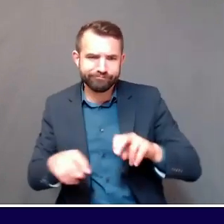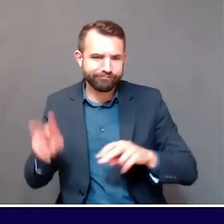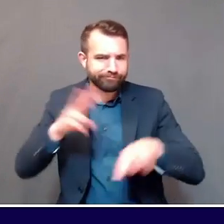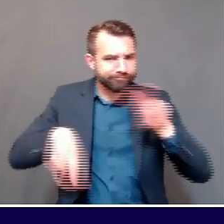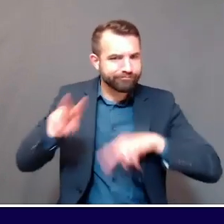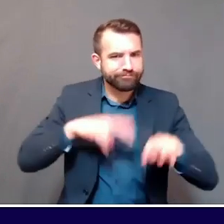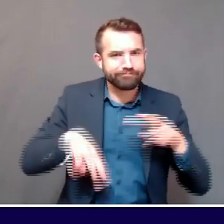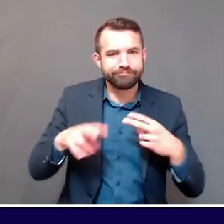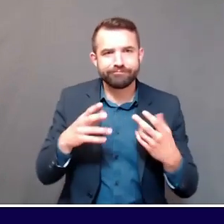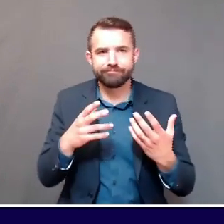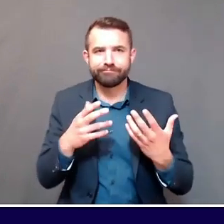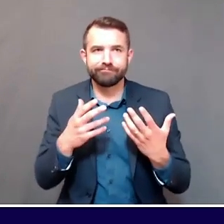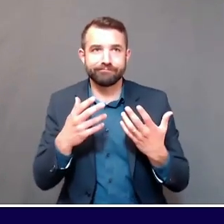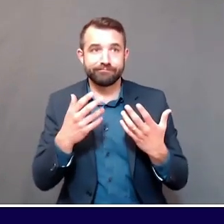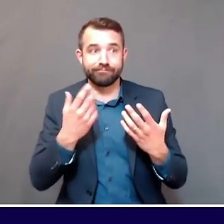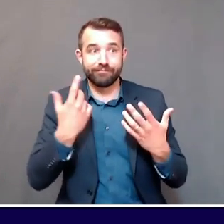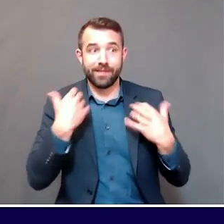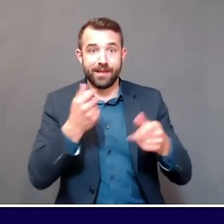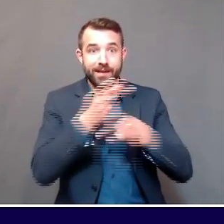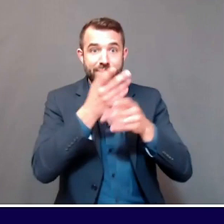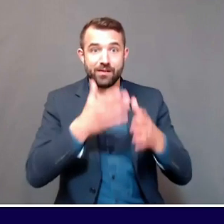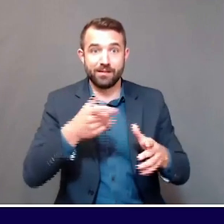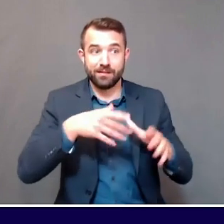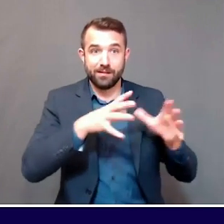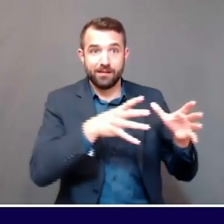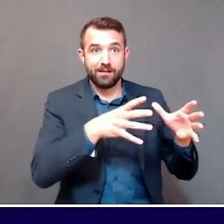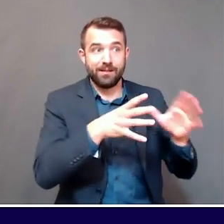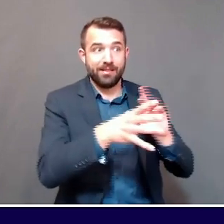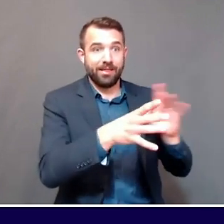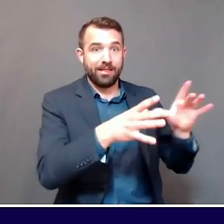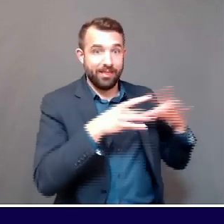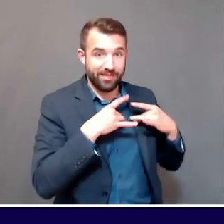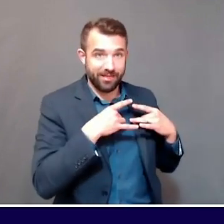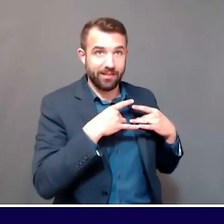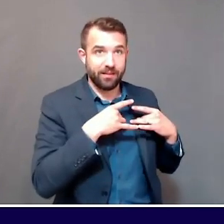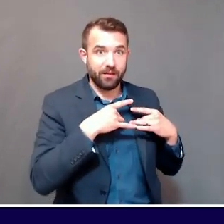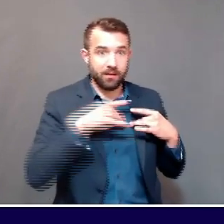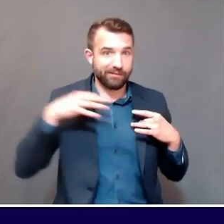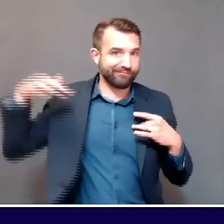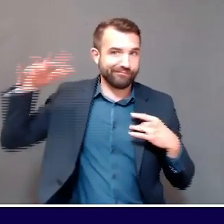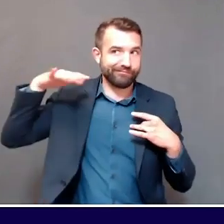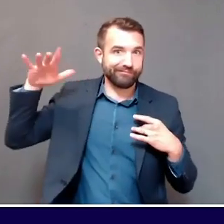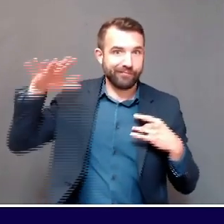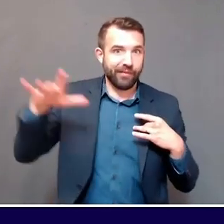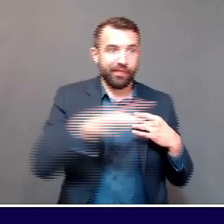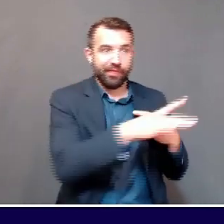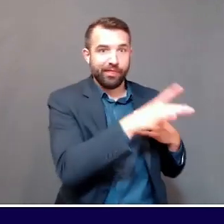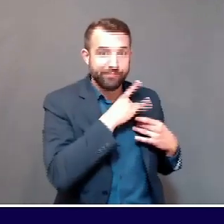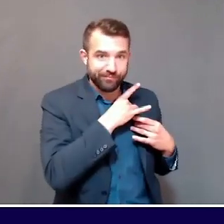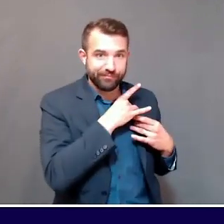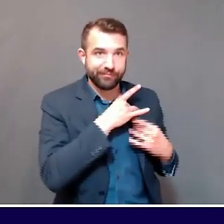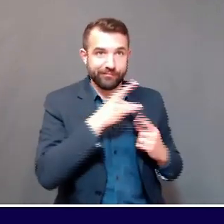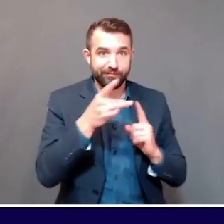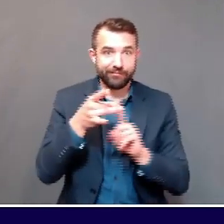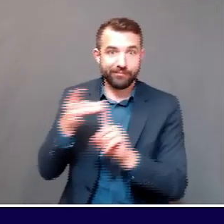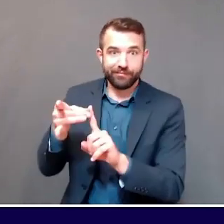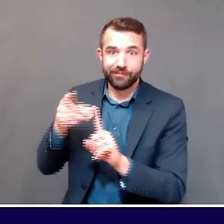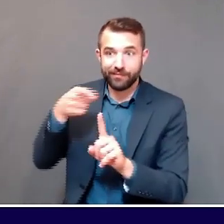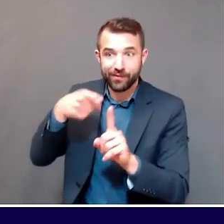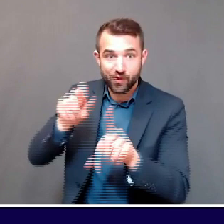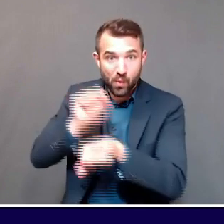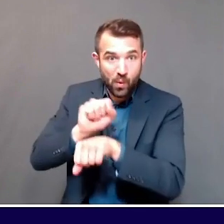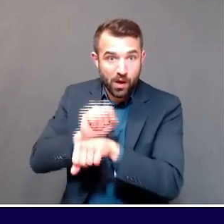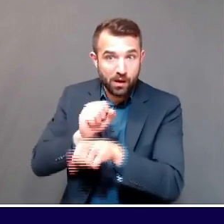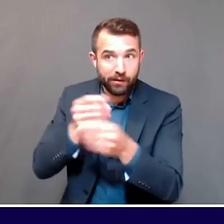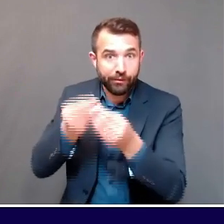transmission. Are healthcare workers being infected in the community and then potentially introducing it